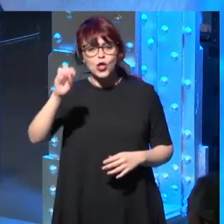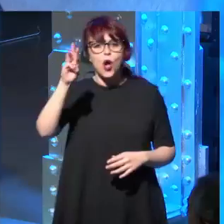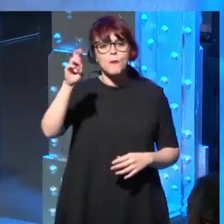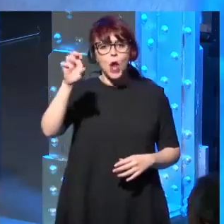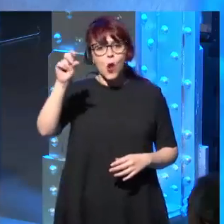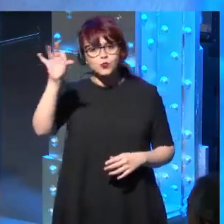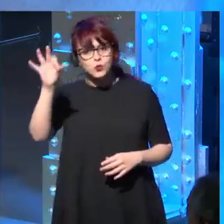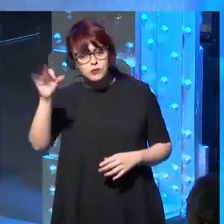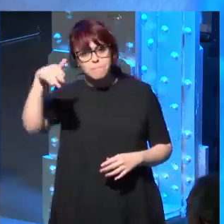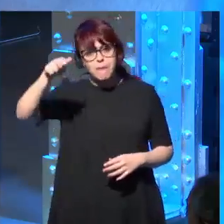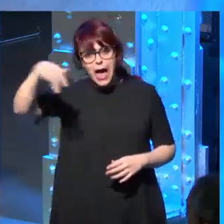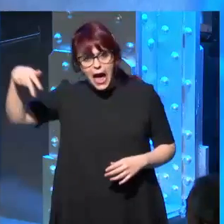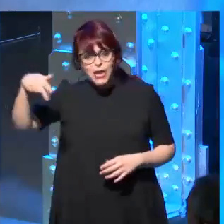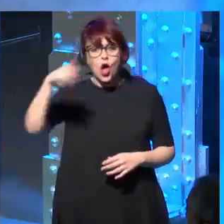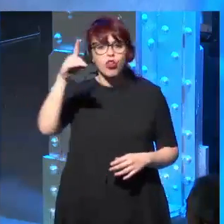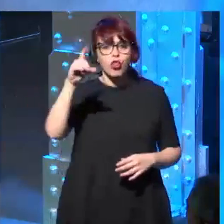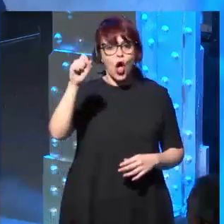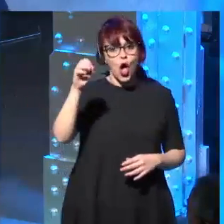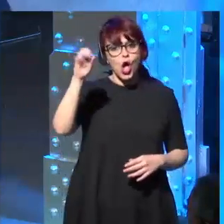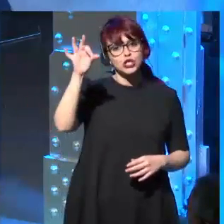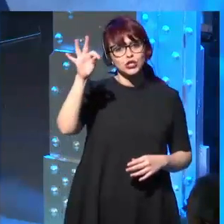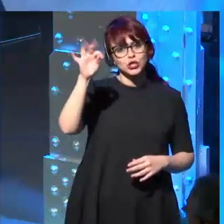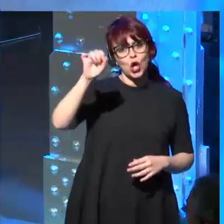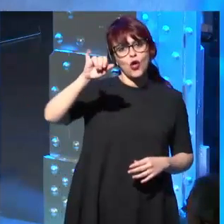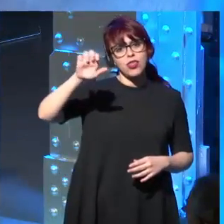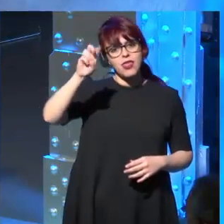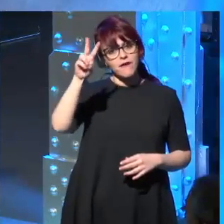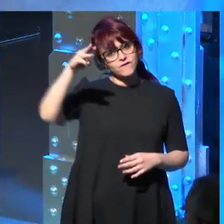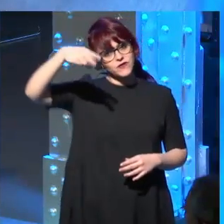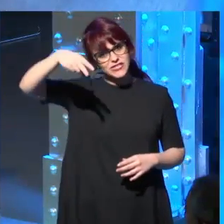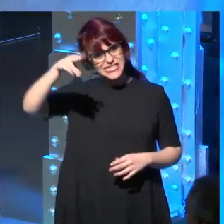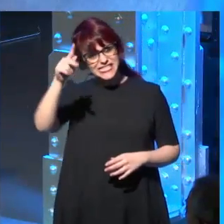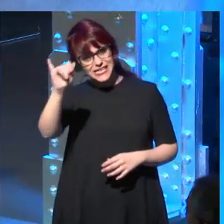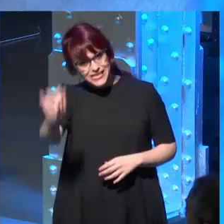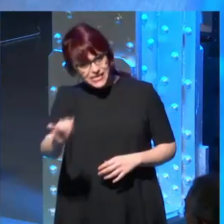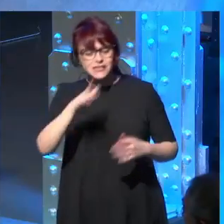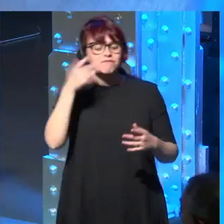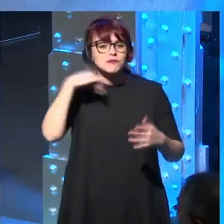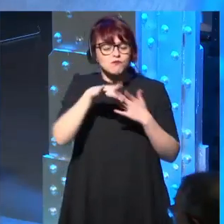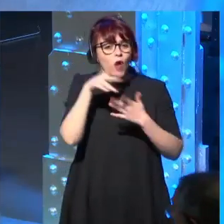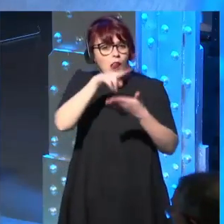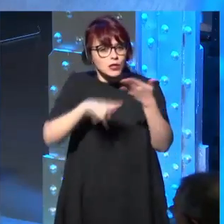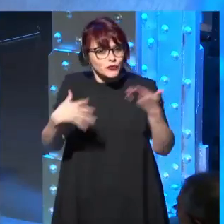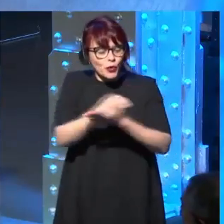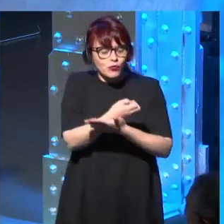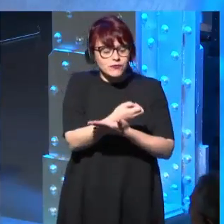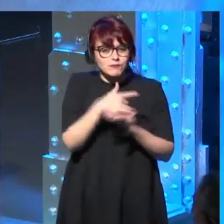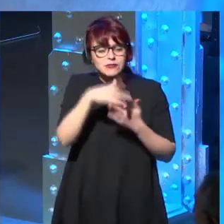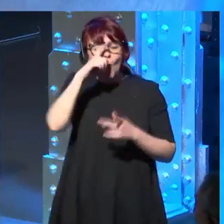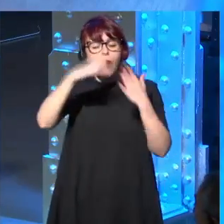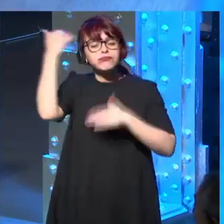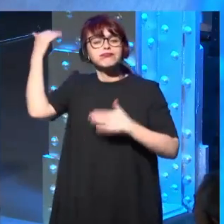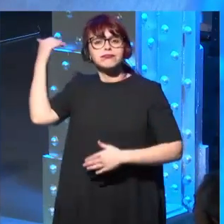Mann. These are my greatest novelists. In the end, when you finish a